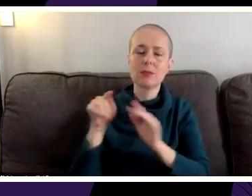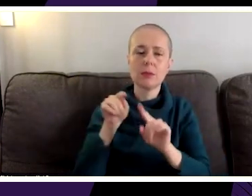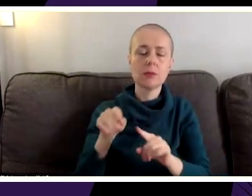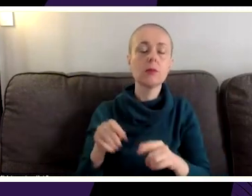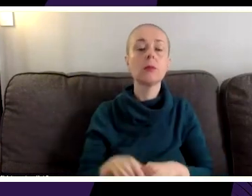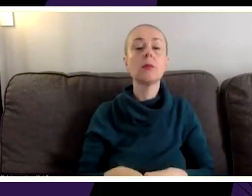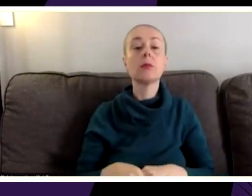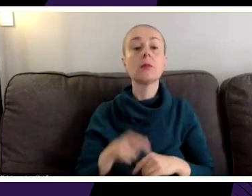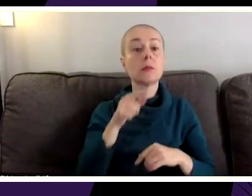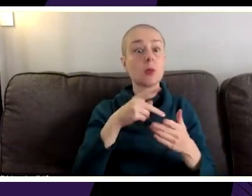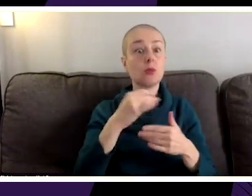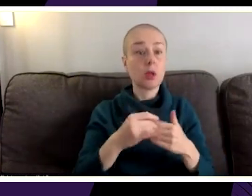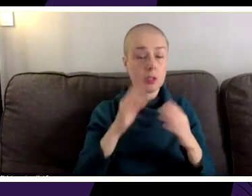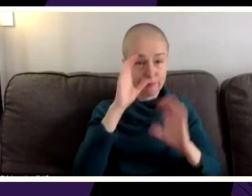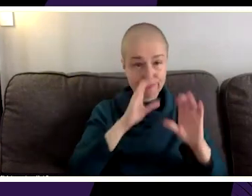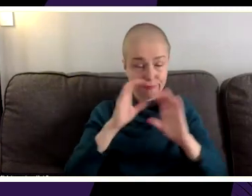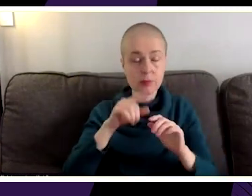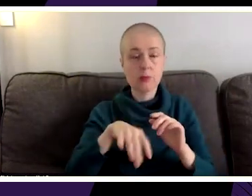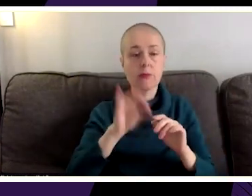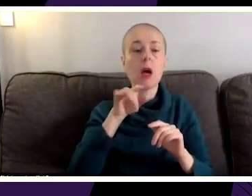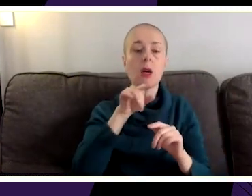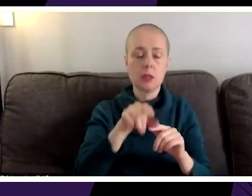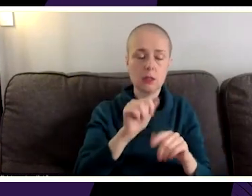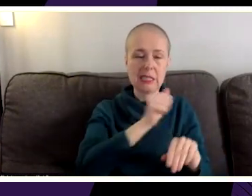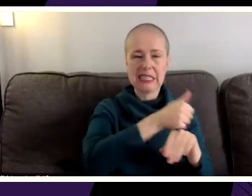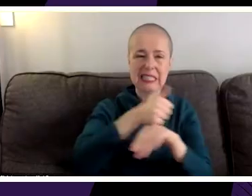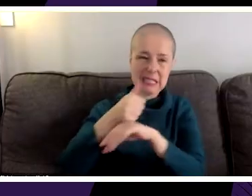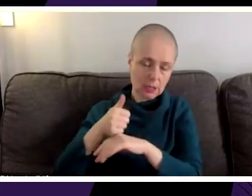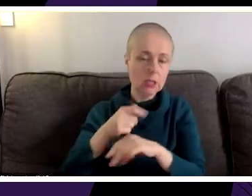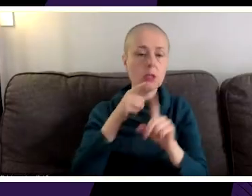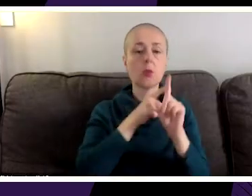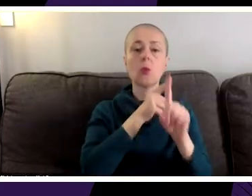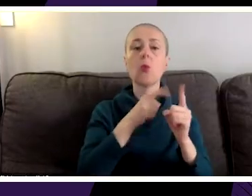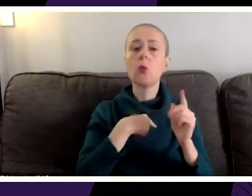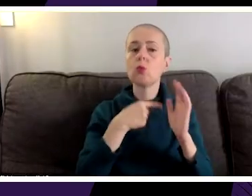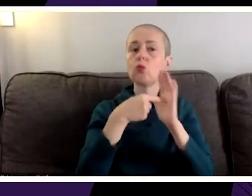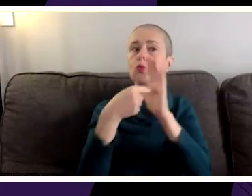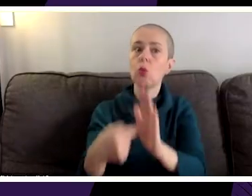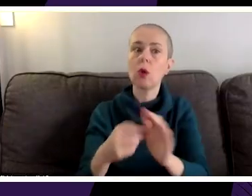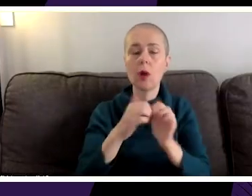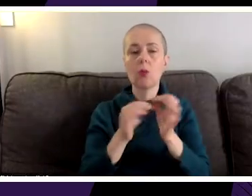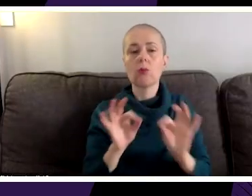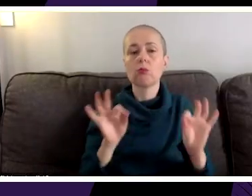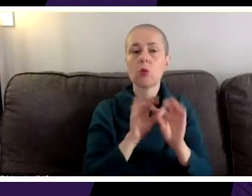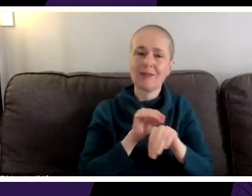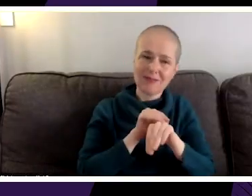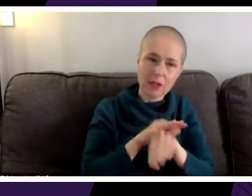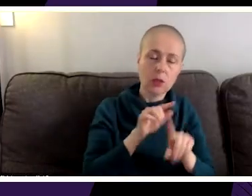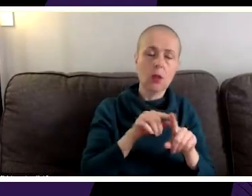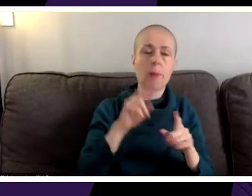During the project, I scanned several of these infrastructures with the aim of revealing their importance in the history of urban